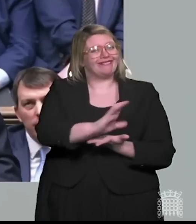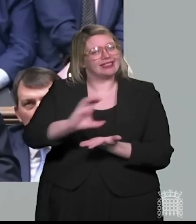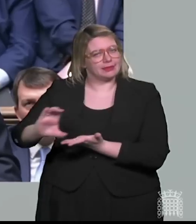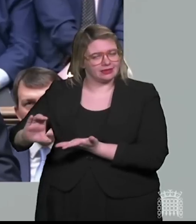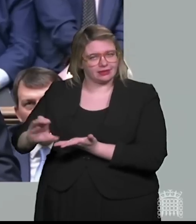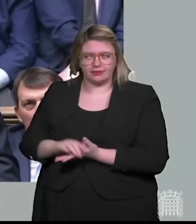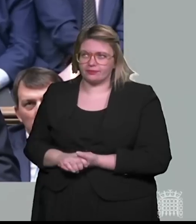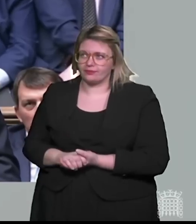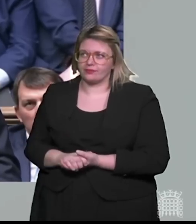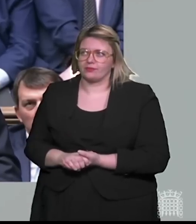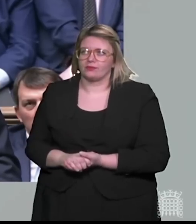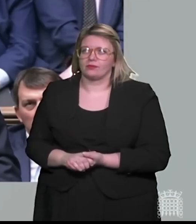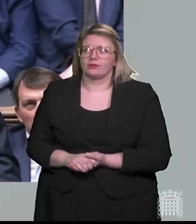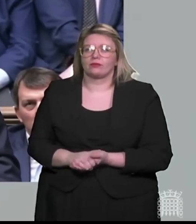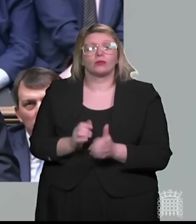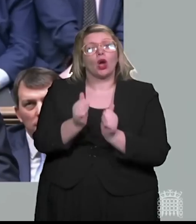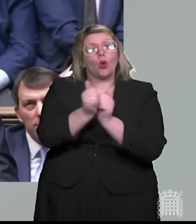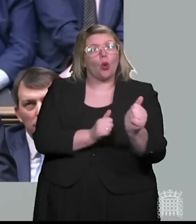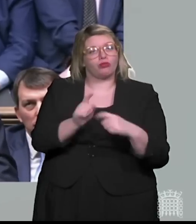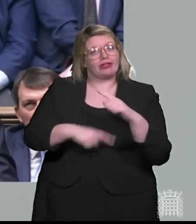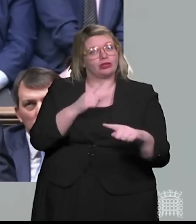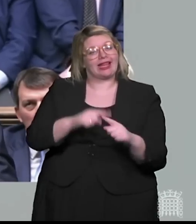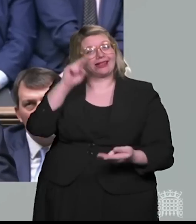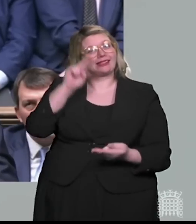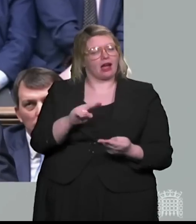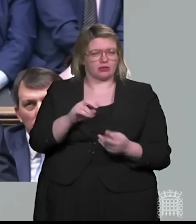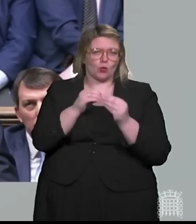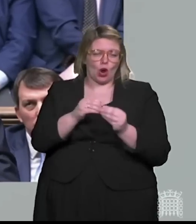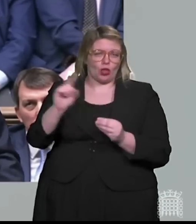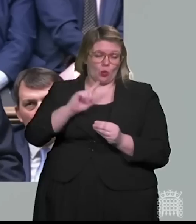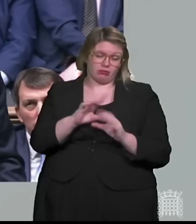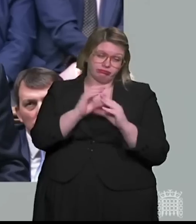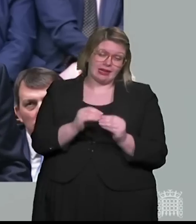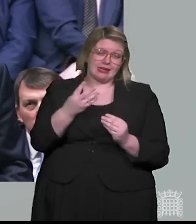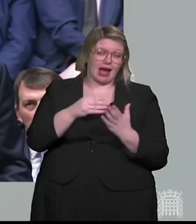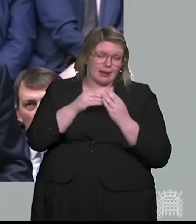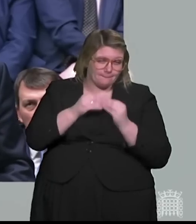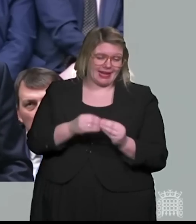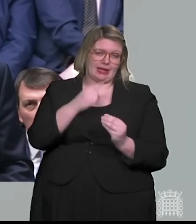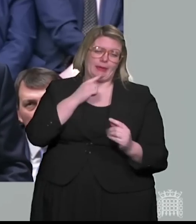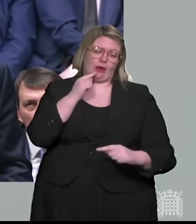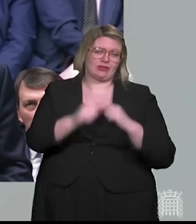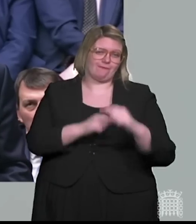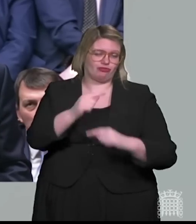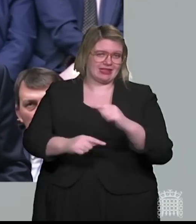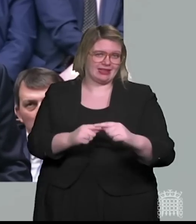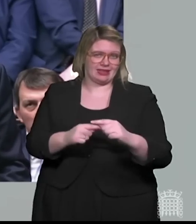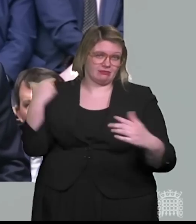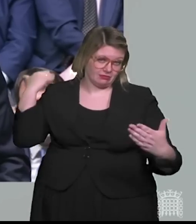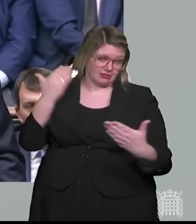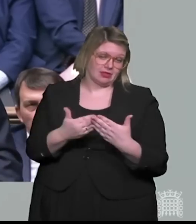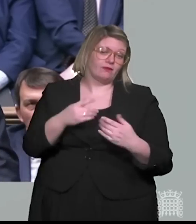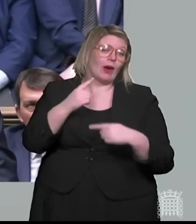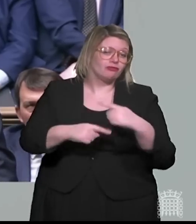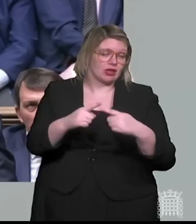It is a corporation tax cut worth an average of £9 billion a year for every year that it's in